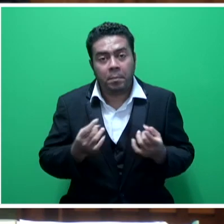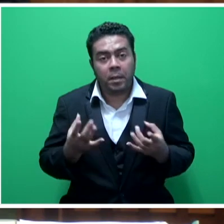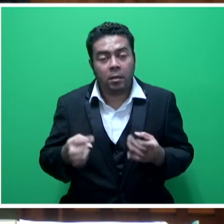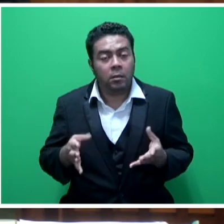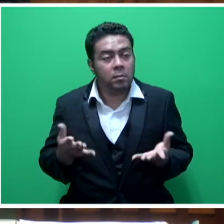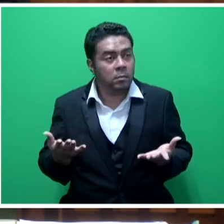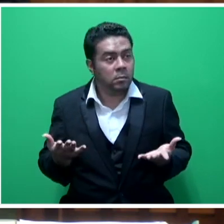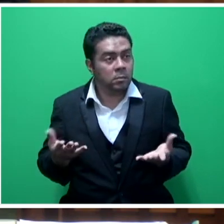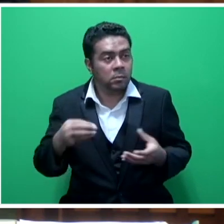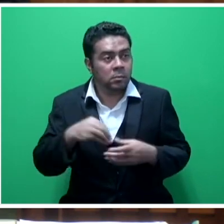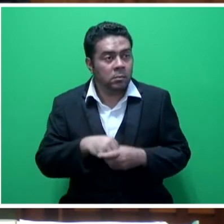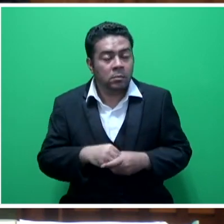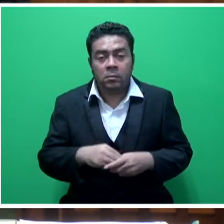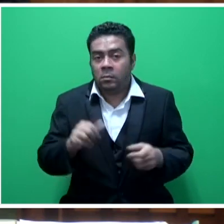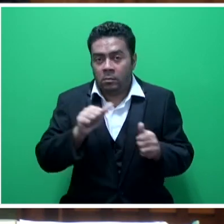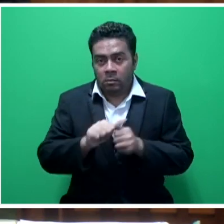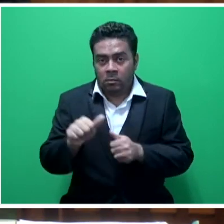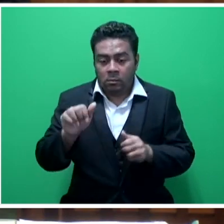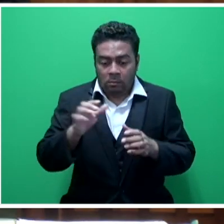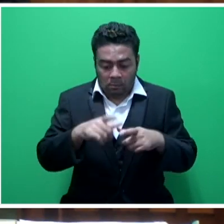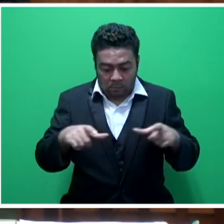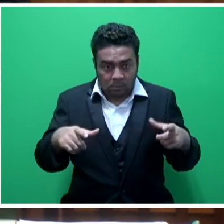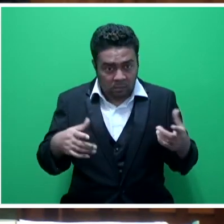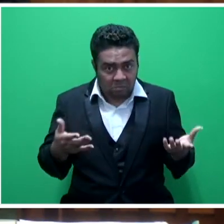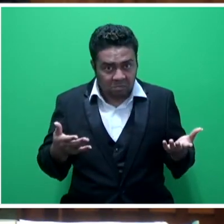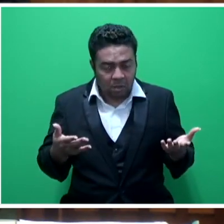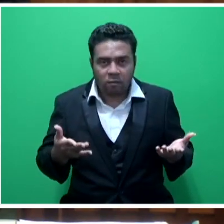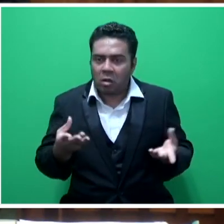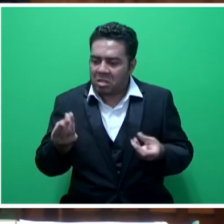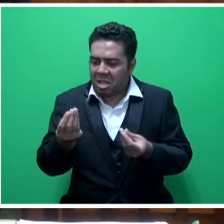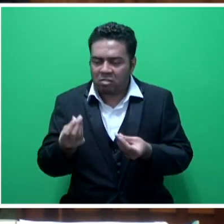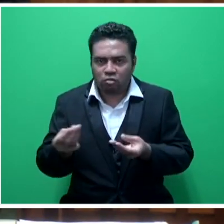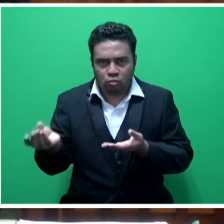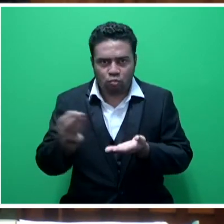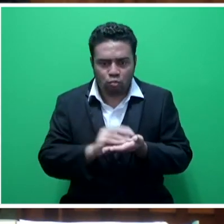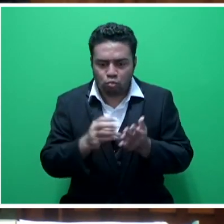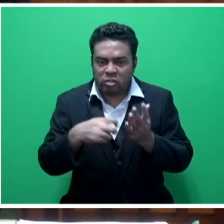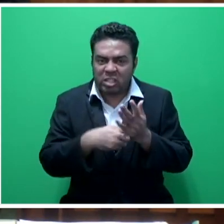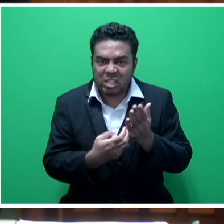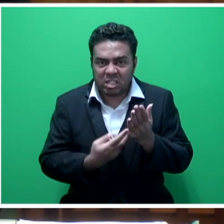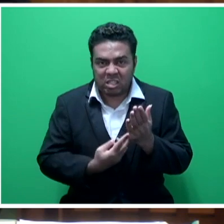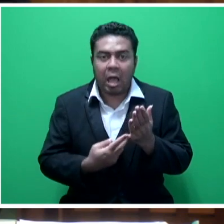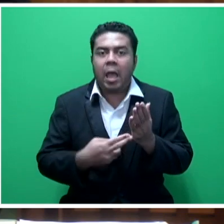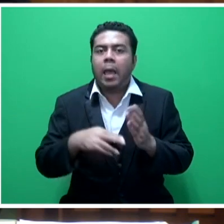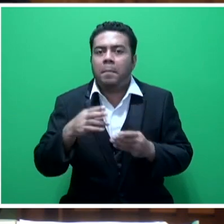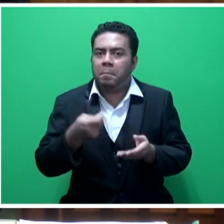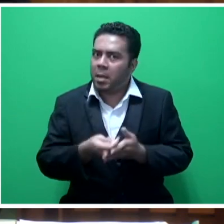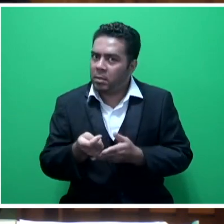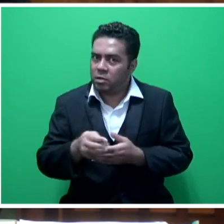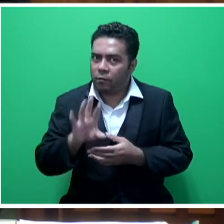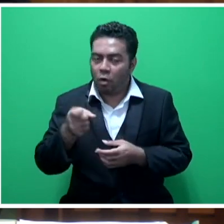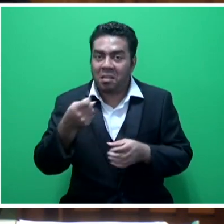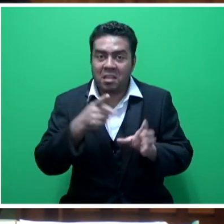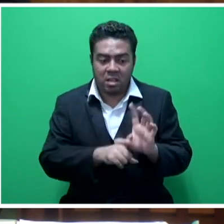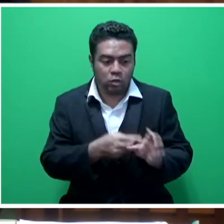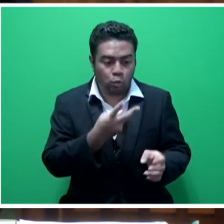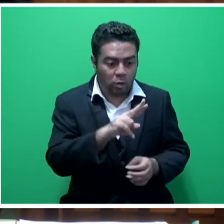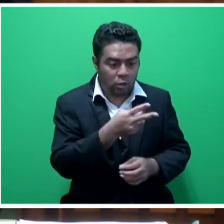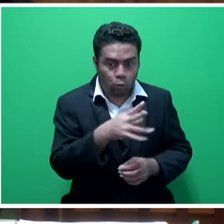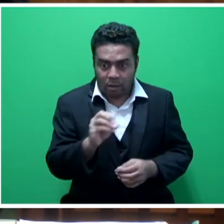worst case and best case detailed monthly cash receipts and payment forecasts for the years 2020